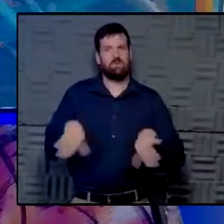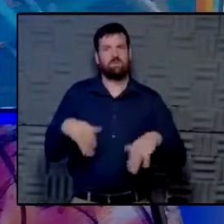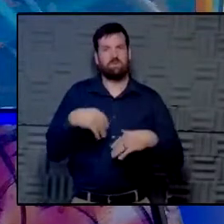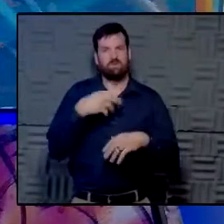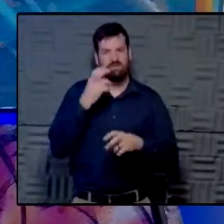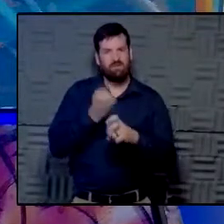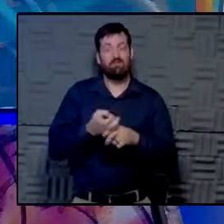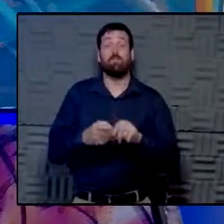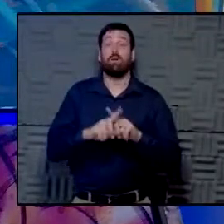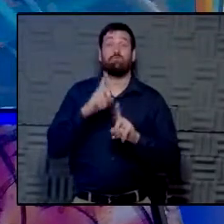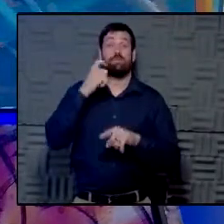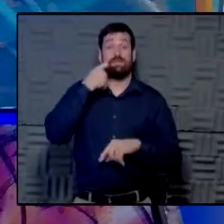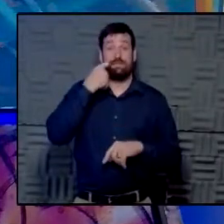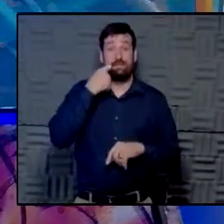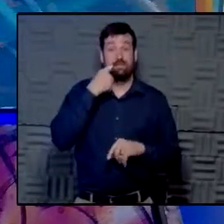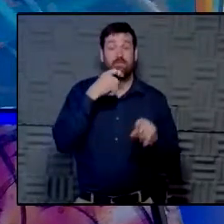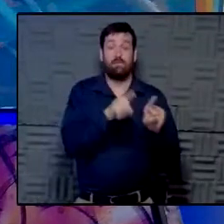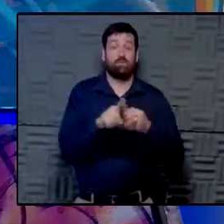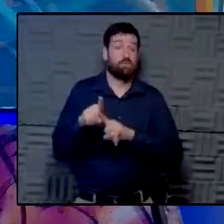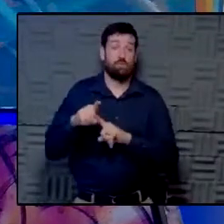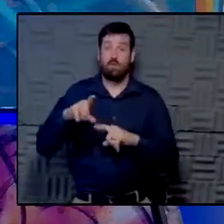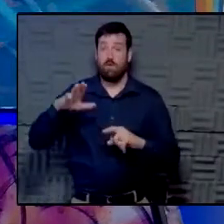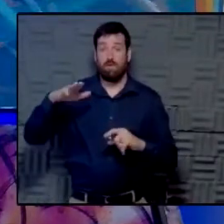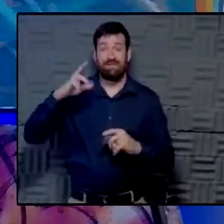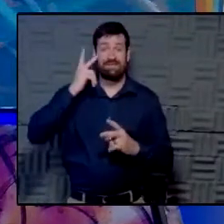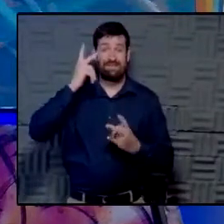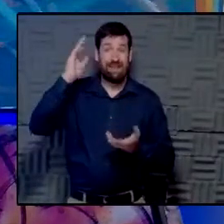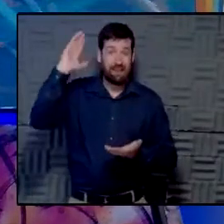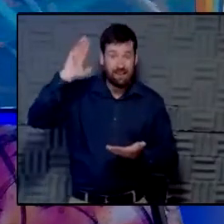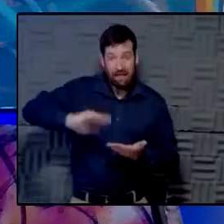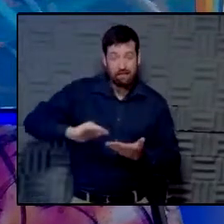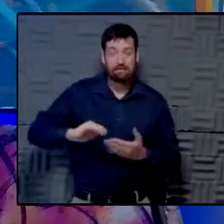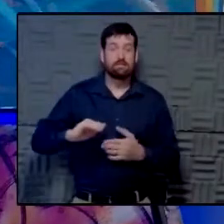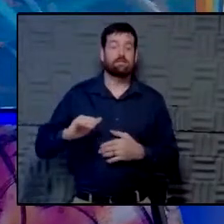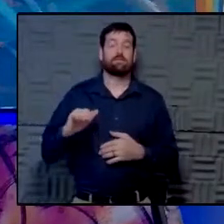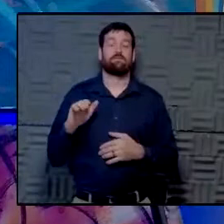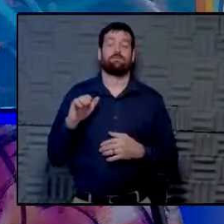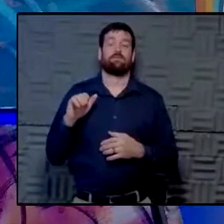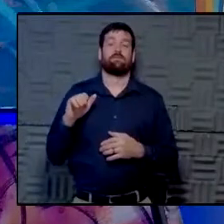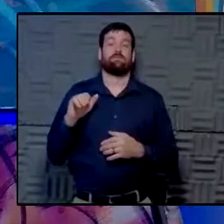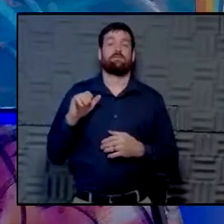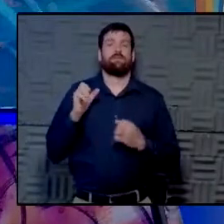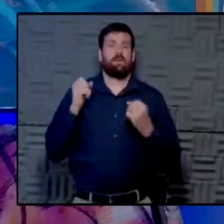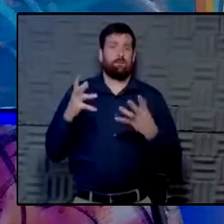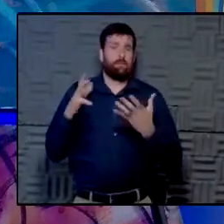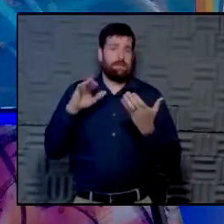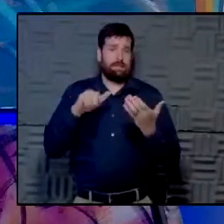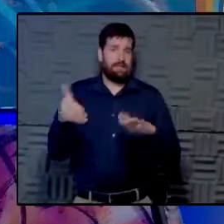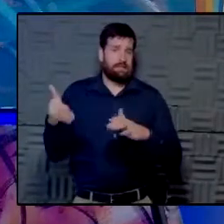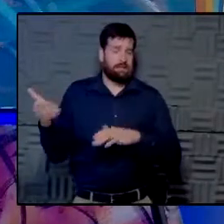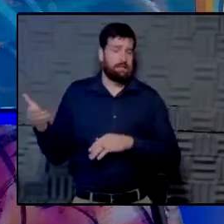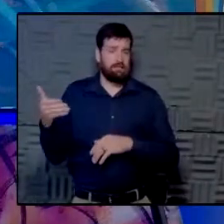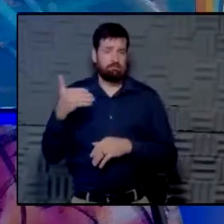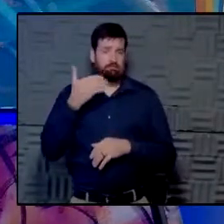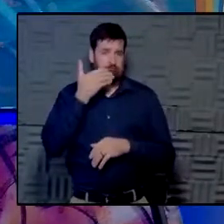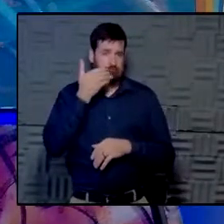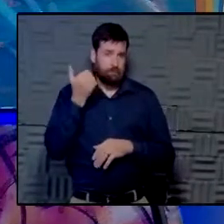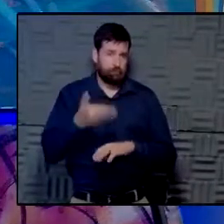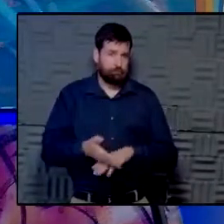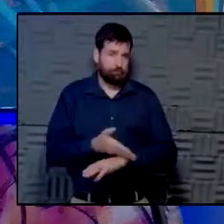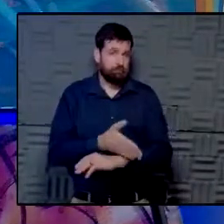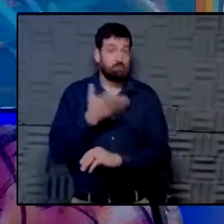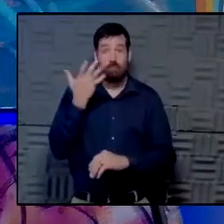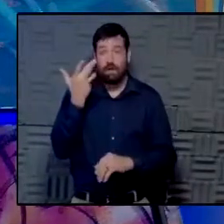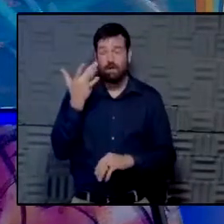But recently, the other thing we haven't seen as much, and certainly I think the velocity of the number of deaths has improved, and that's because